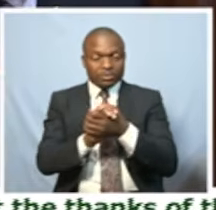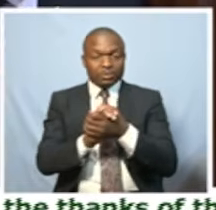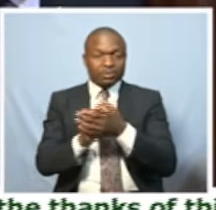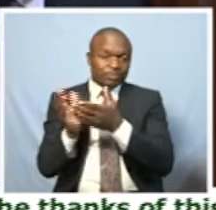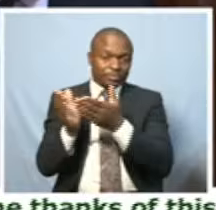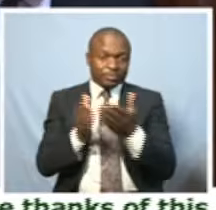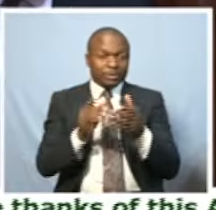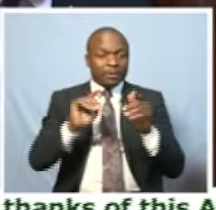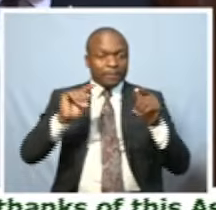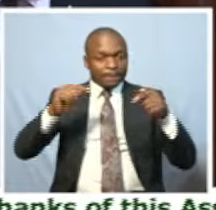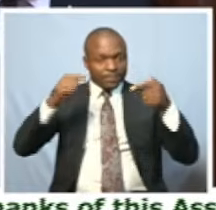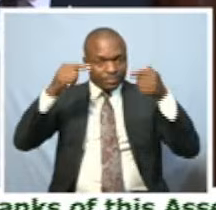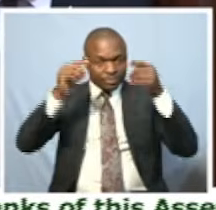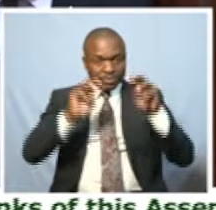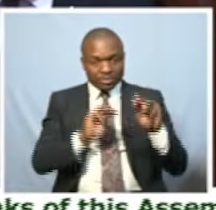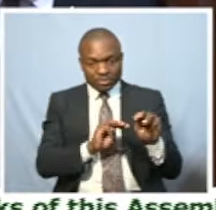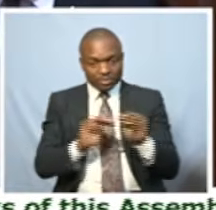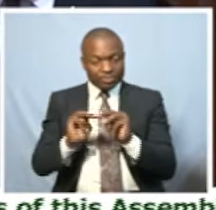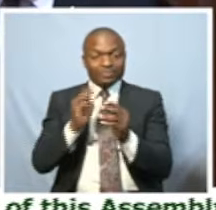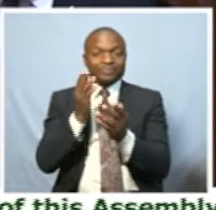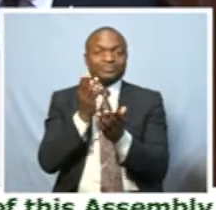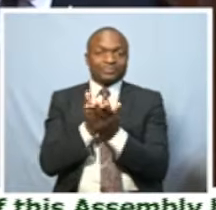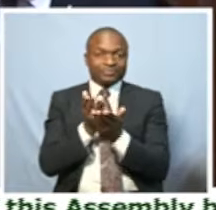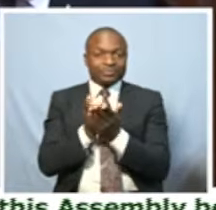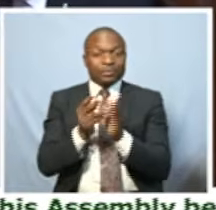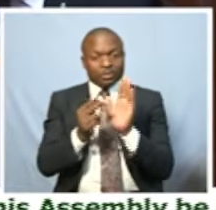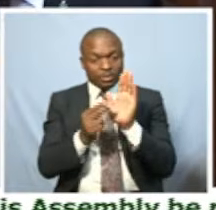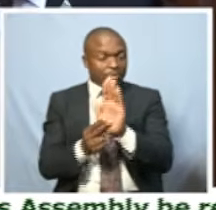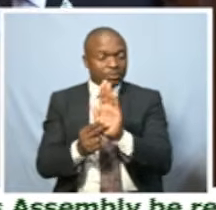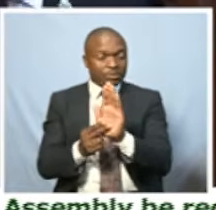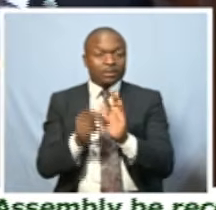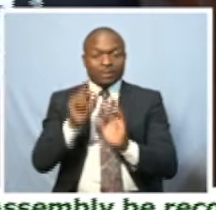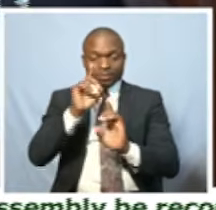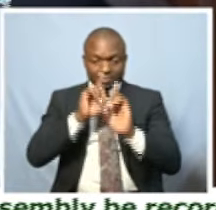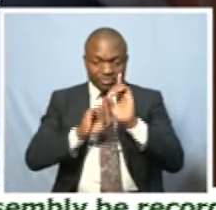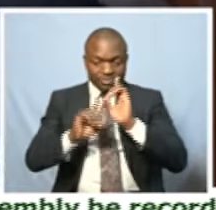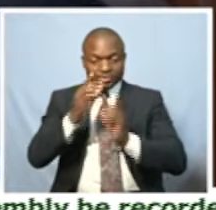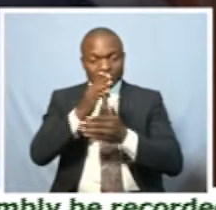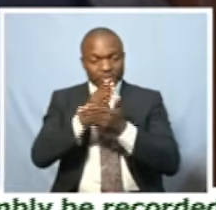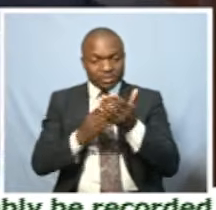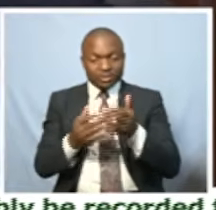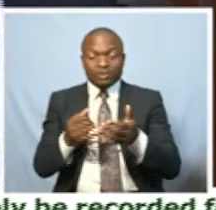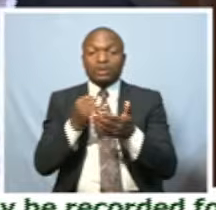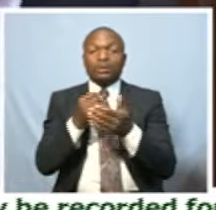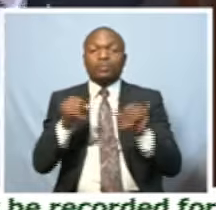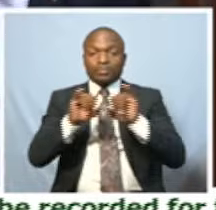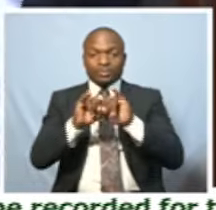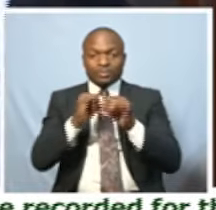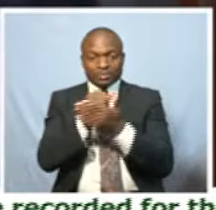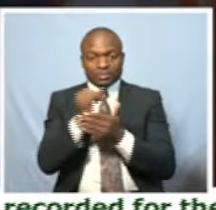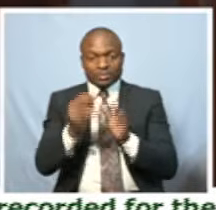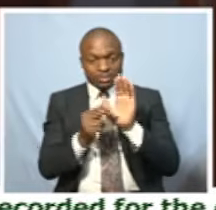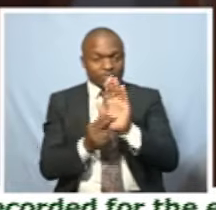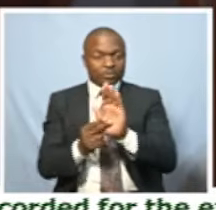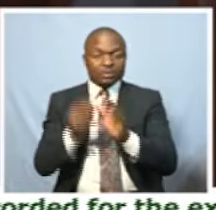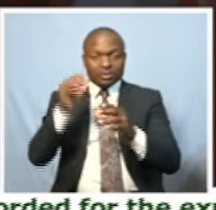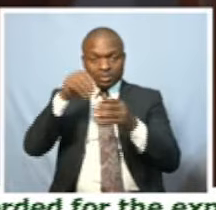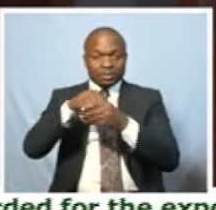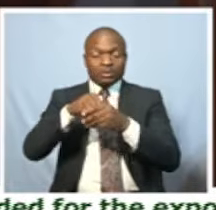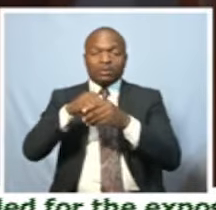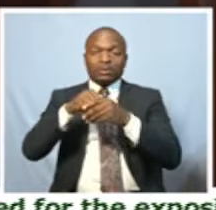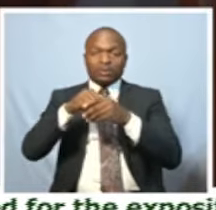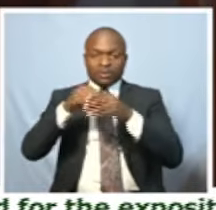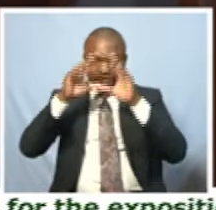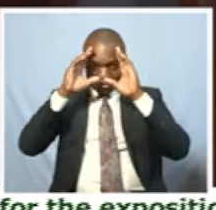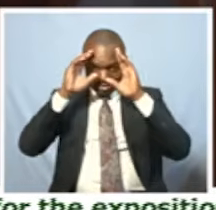prosperity. In moving the motion, I will highlight and debate some of the key issues outlined in the